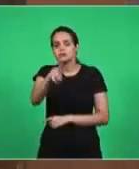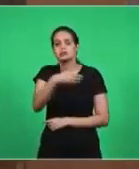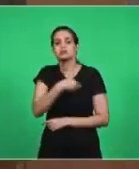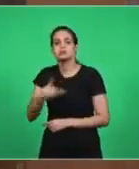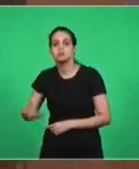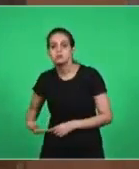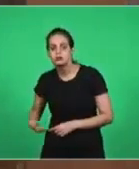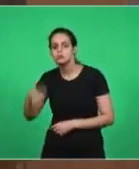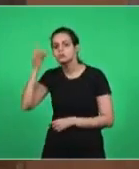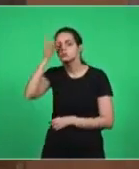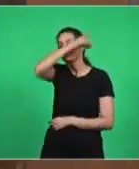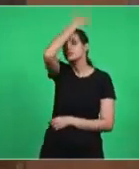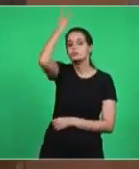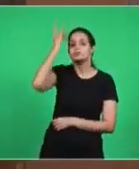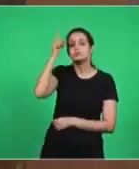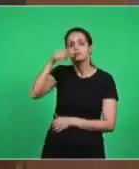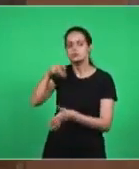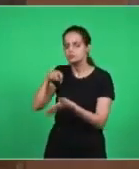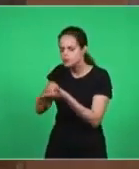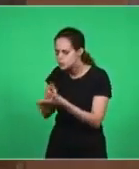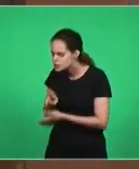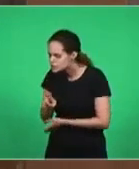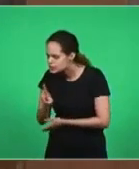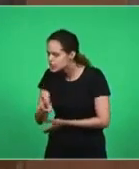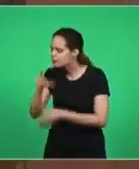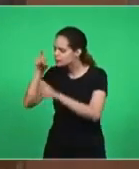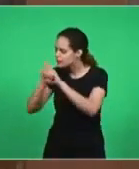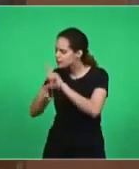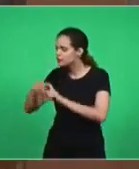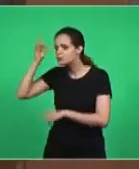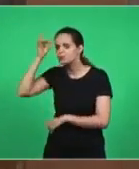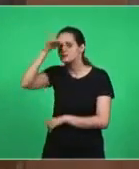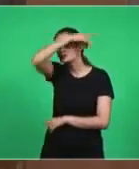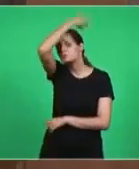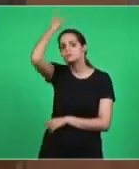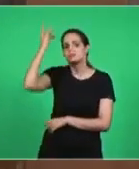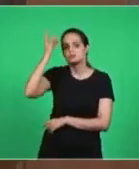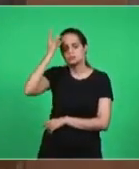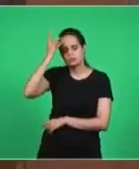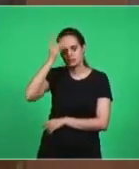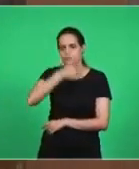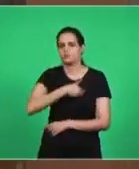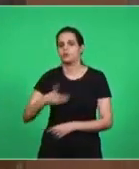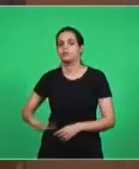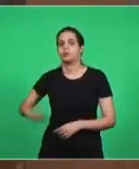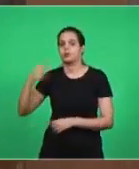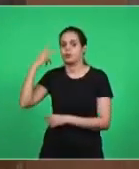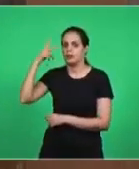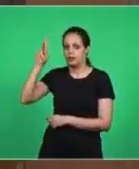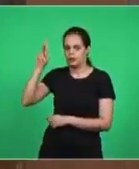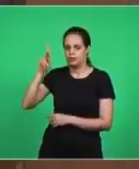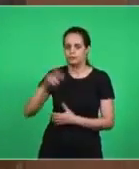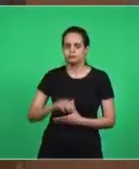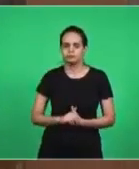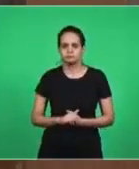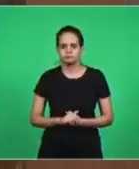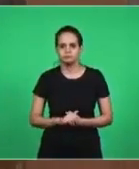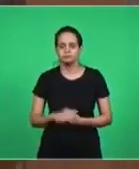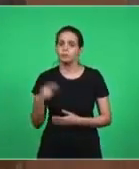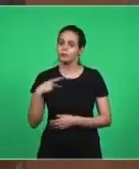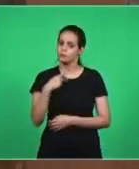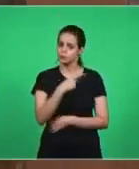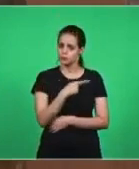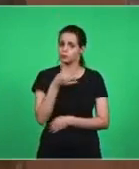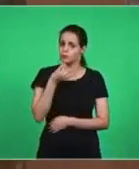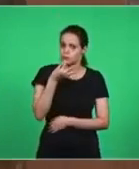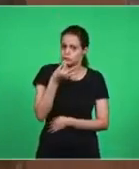Holy Spirit, you need to be with bend the knee depending on the orientation of the Holy Spirit. So the message the pastor suggests,